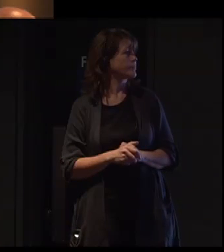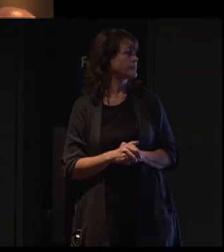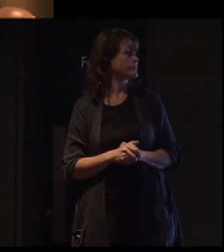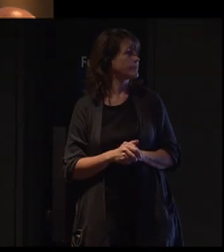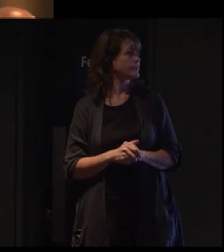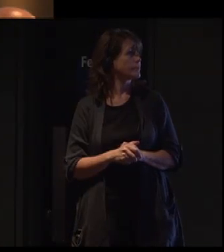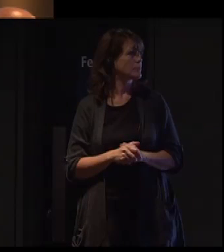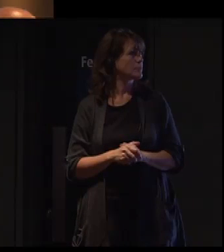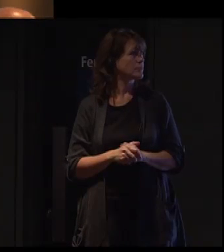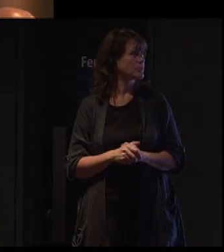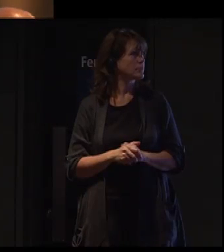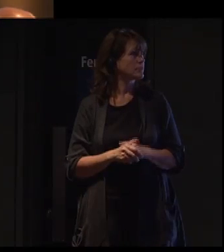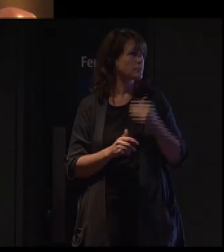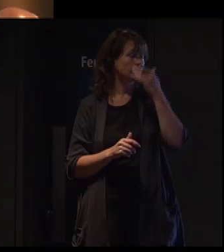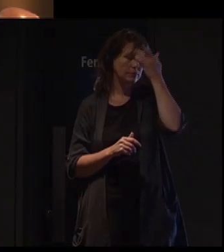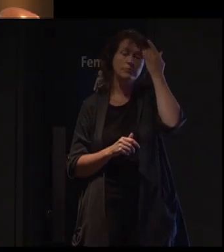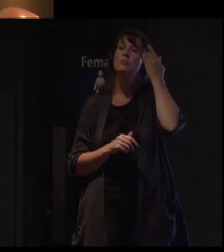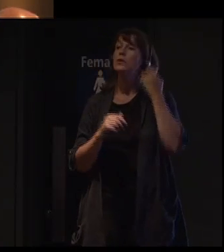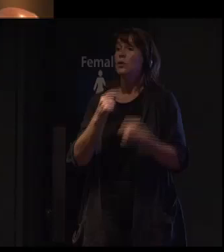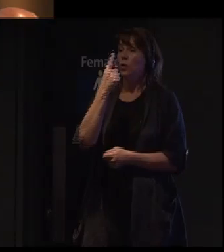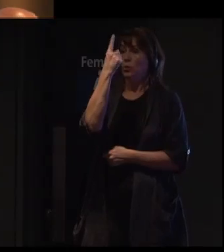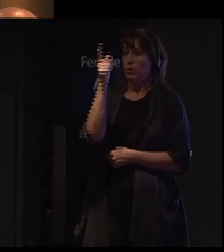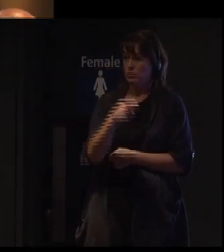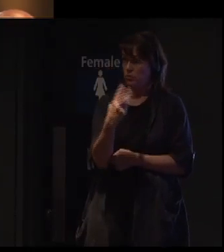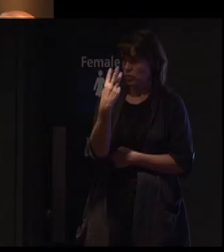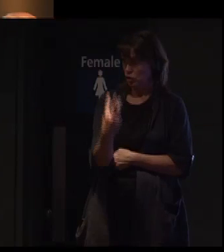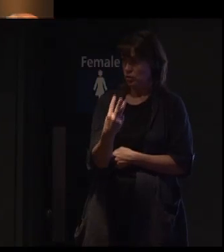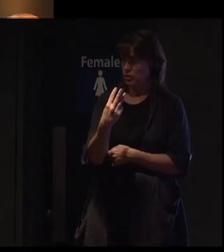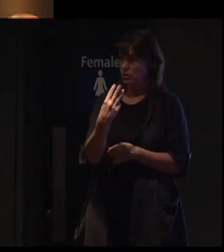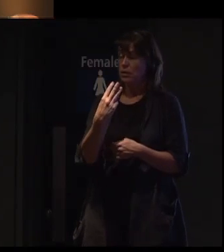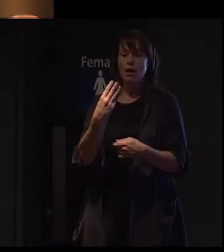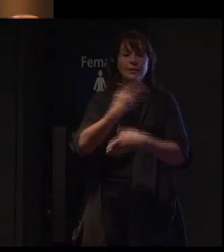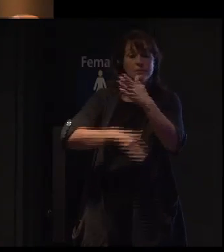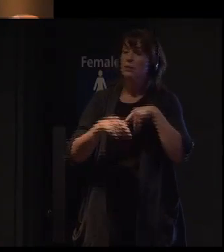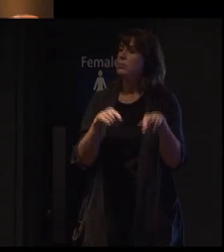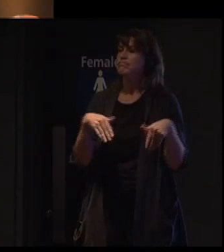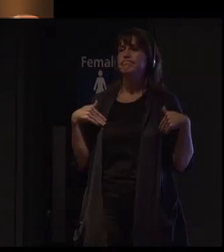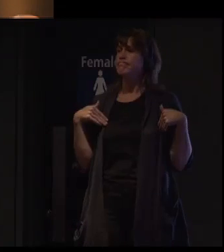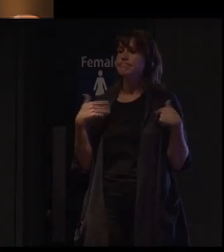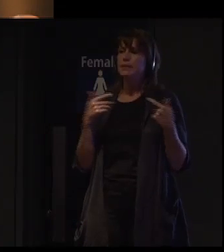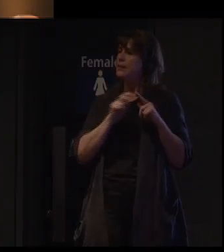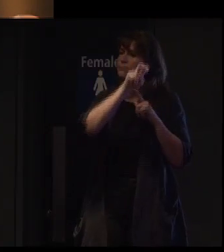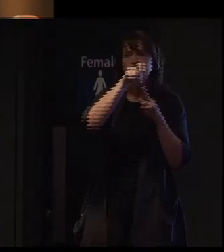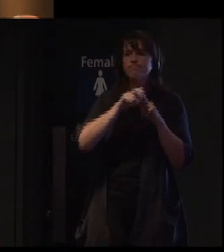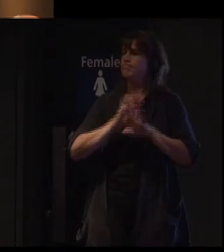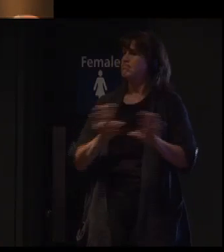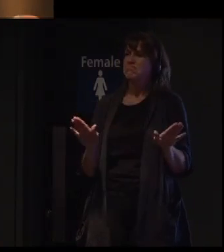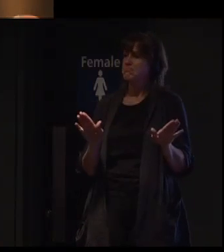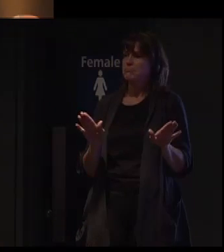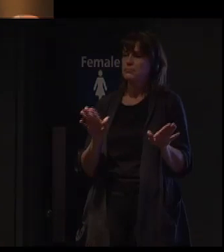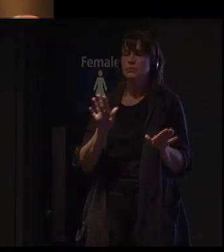However, there's still 1/3 of the disabled population that doesn't travel, as Joyce was saying, because there